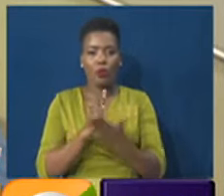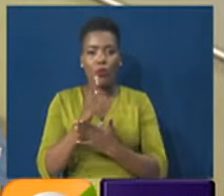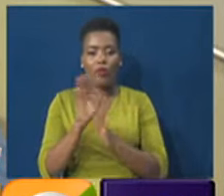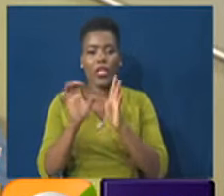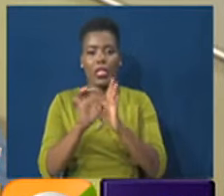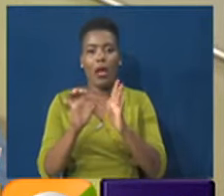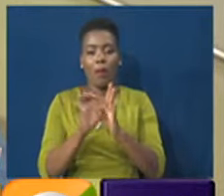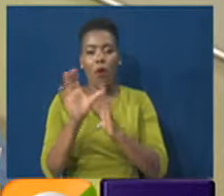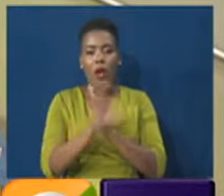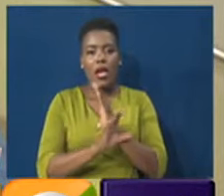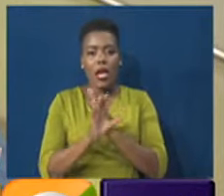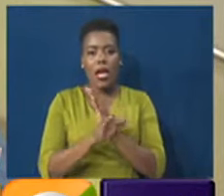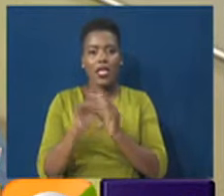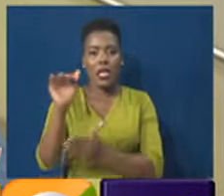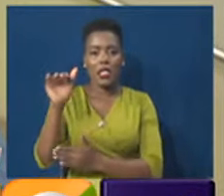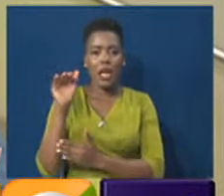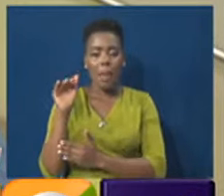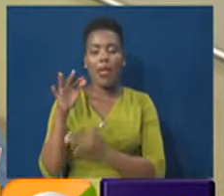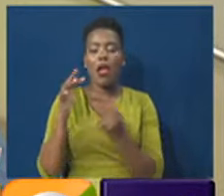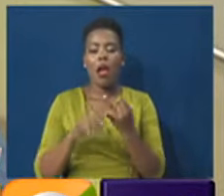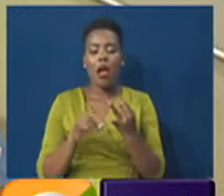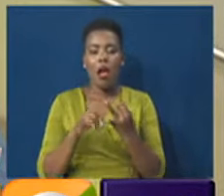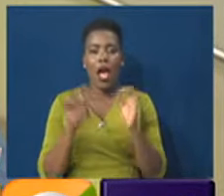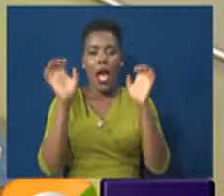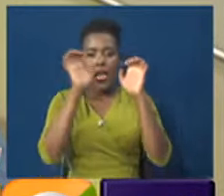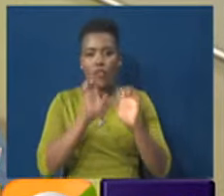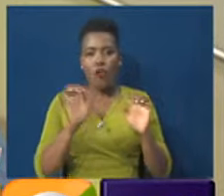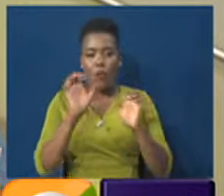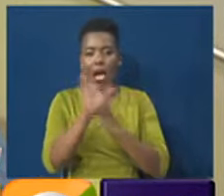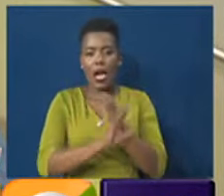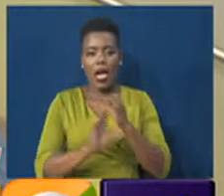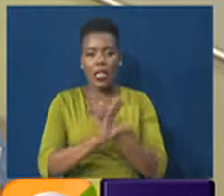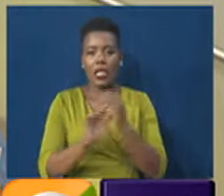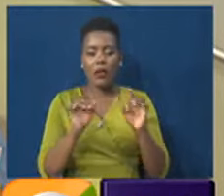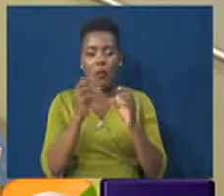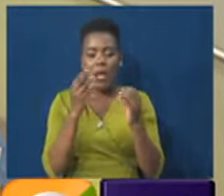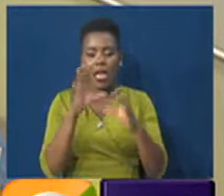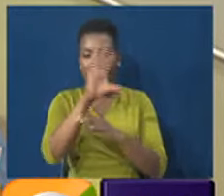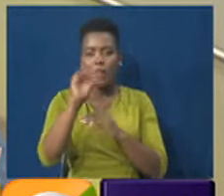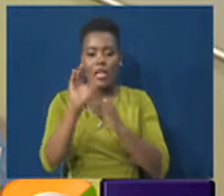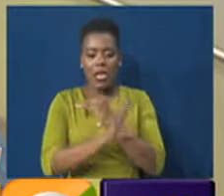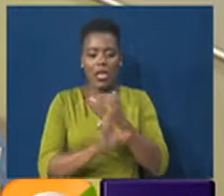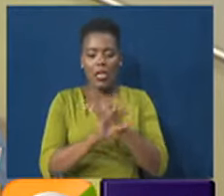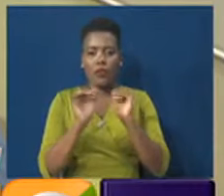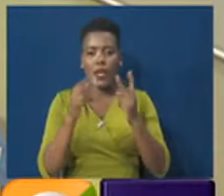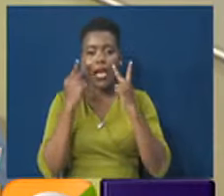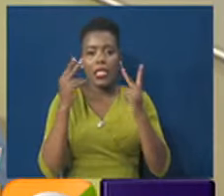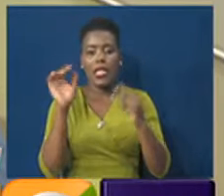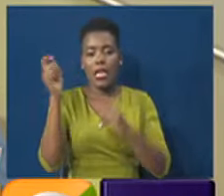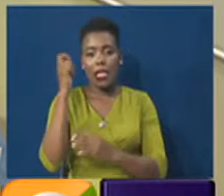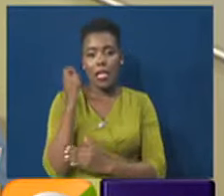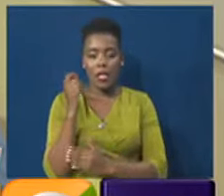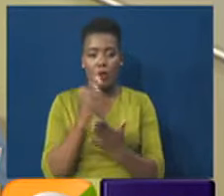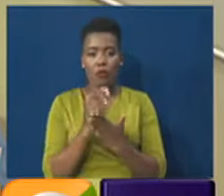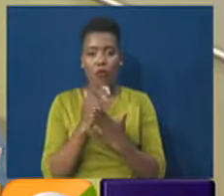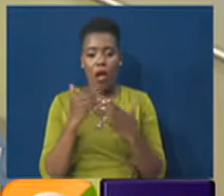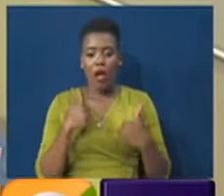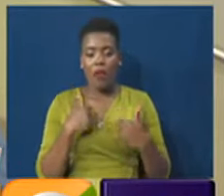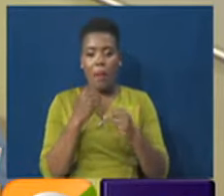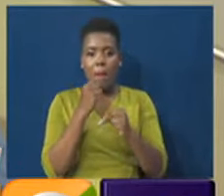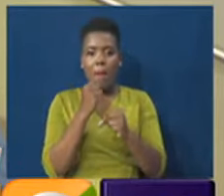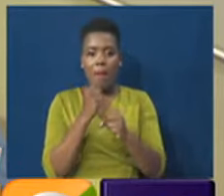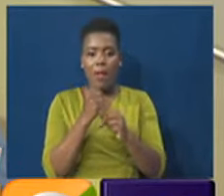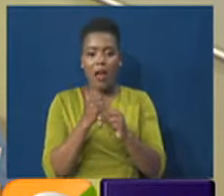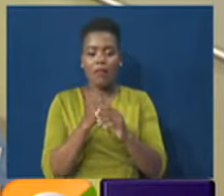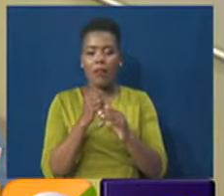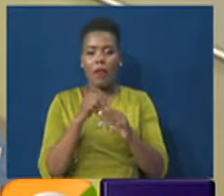Zambia, even our neighbors in Ethiopia, and several others in Africa, you can see that Kenya actually have made many leaps